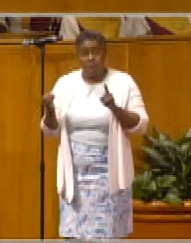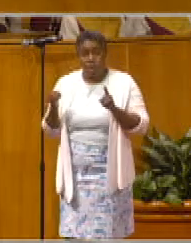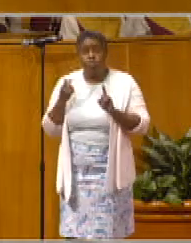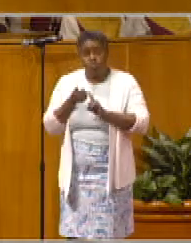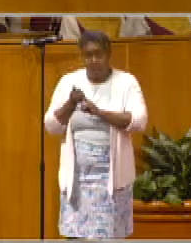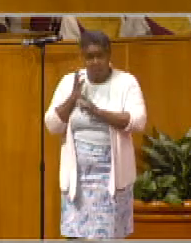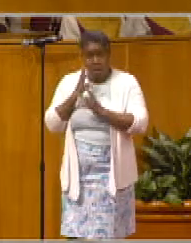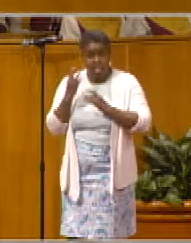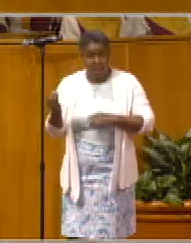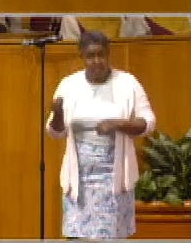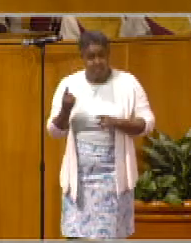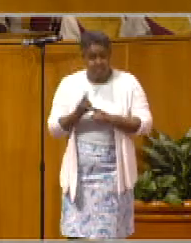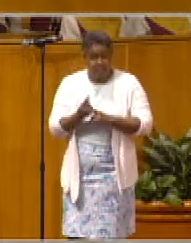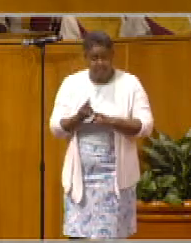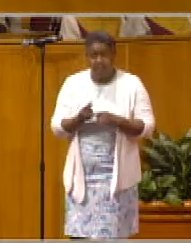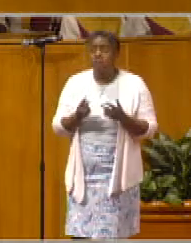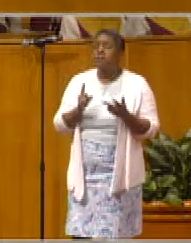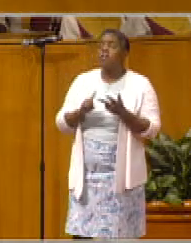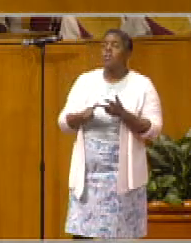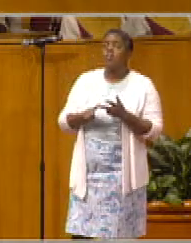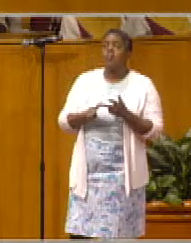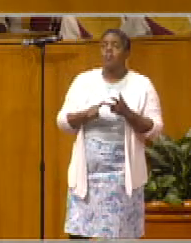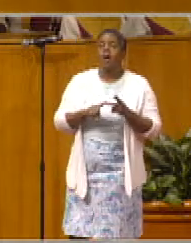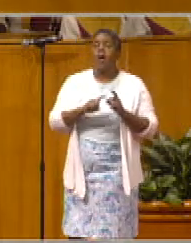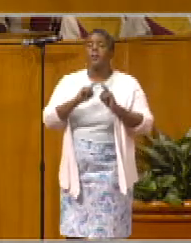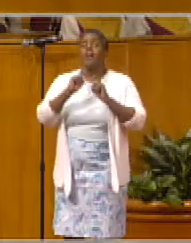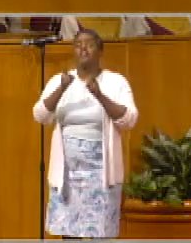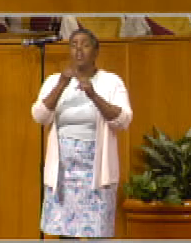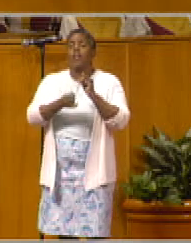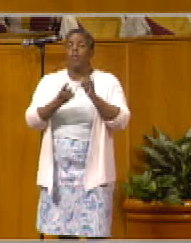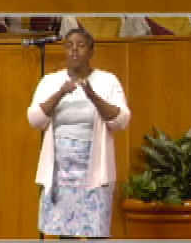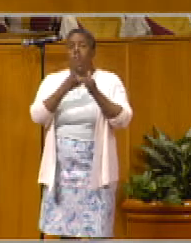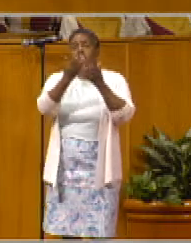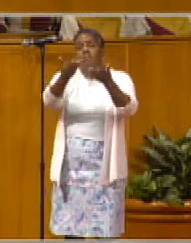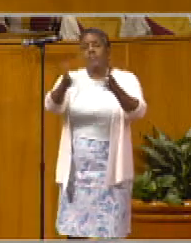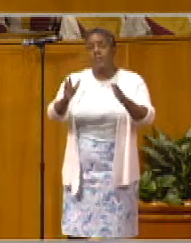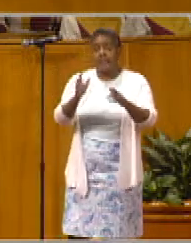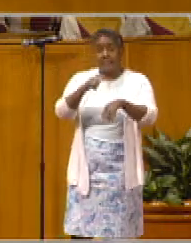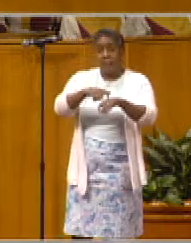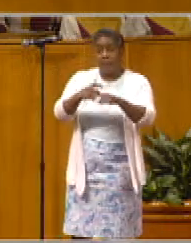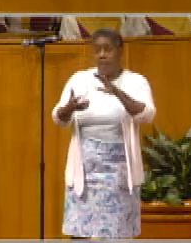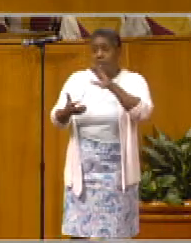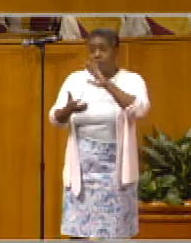Amen. And let me give you this last one. I'm done. It's time to go.